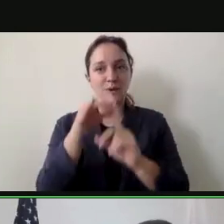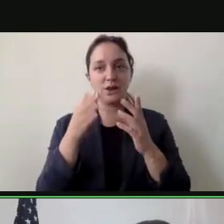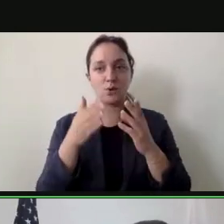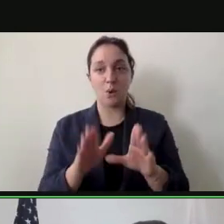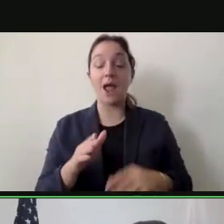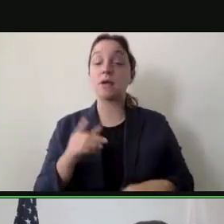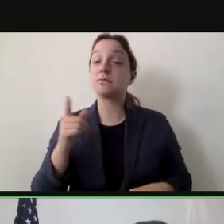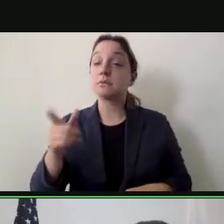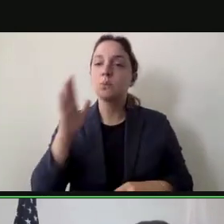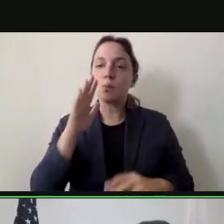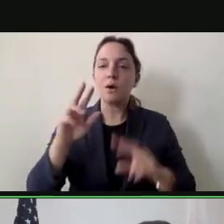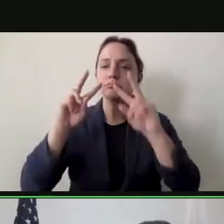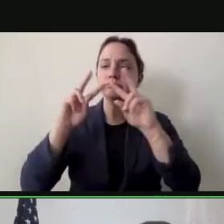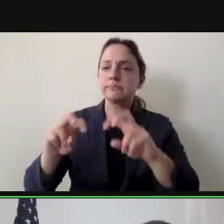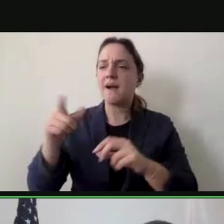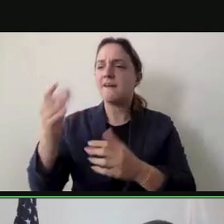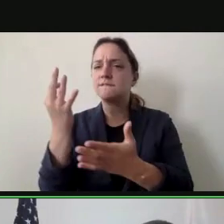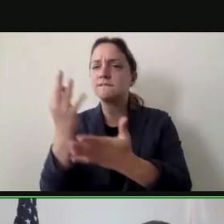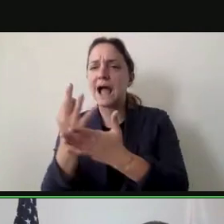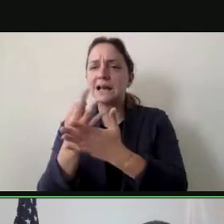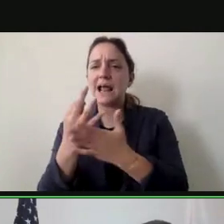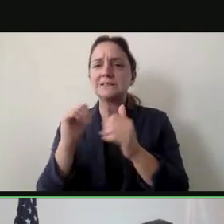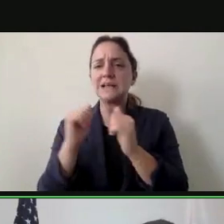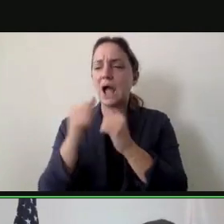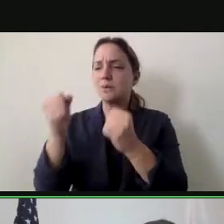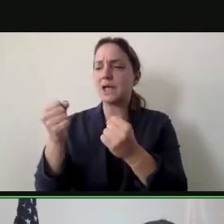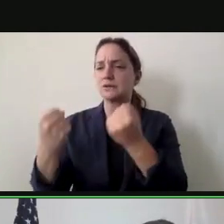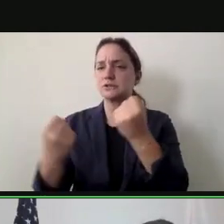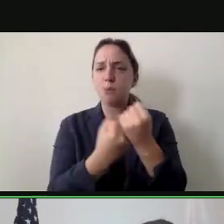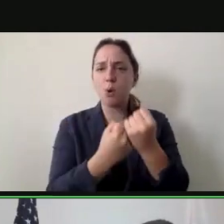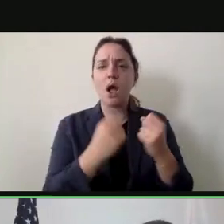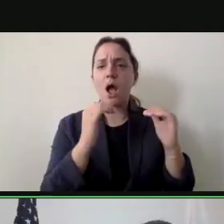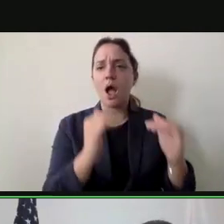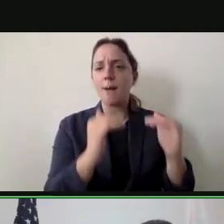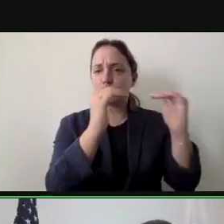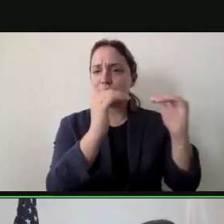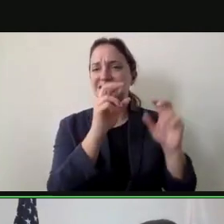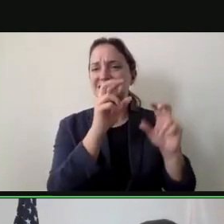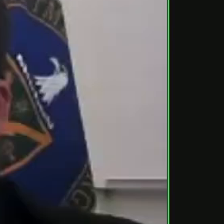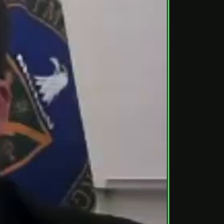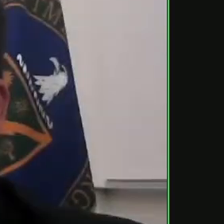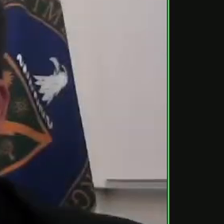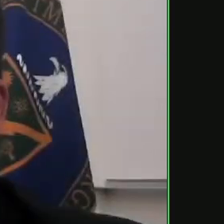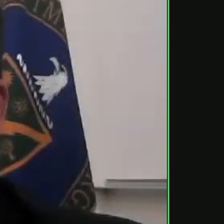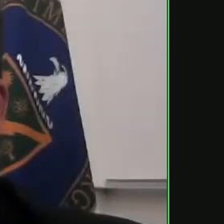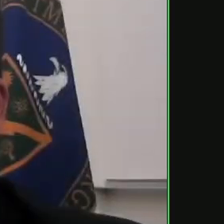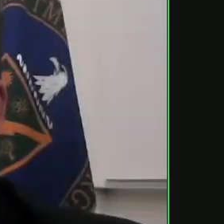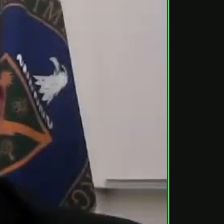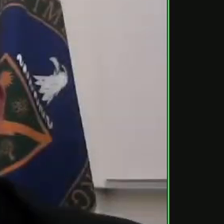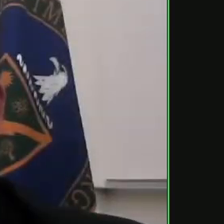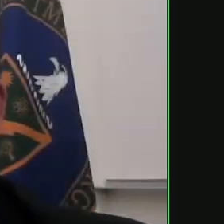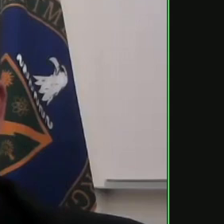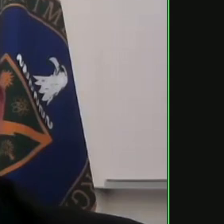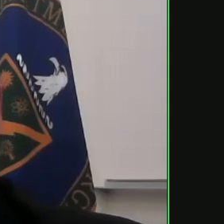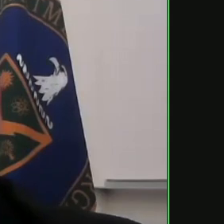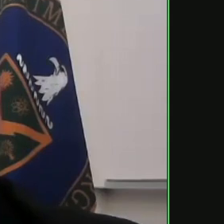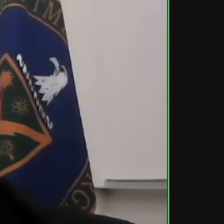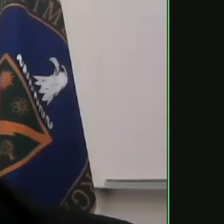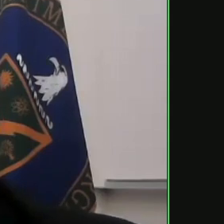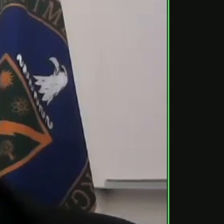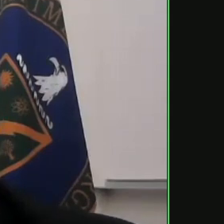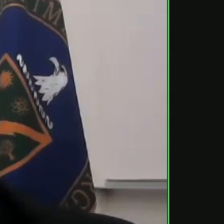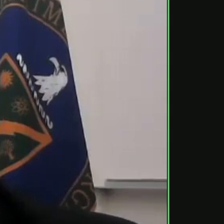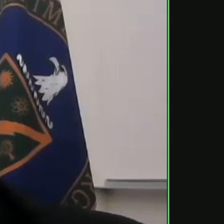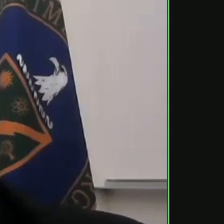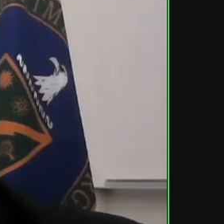and install sustainable upgrades in buildings throughout the United States. They have a particular focus on creating jobs for local